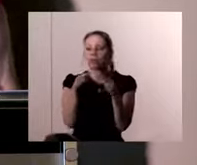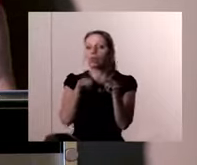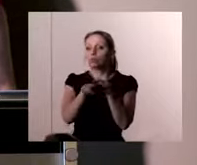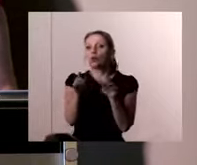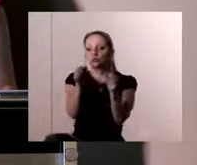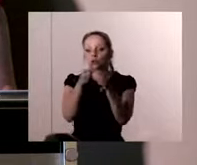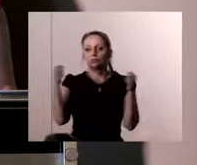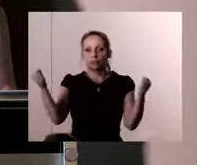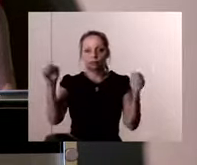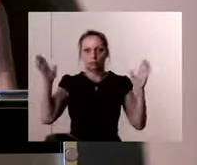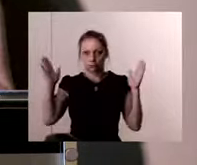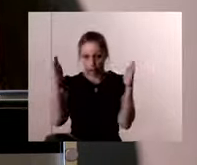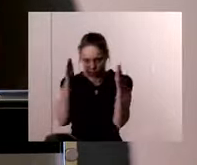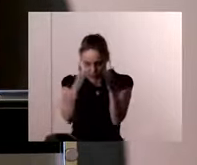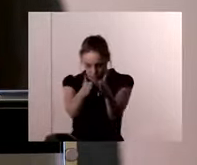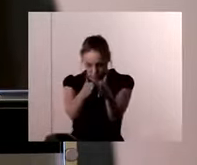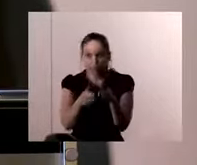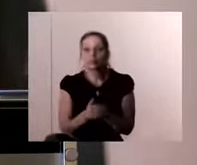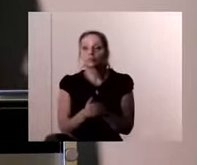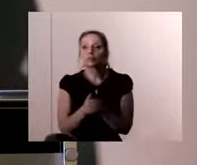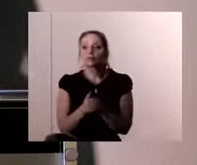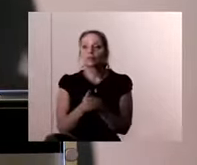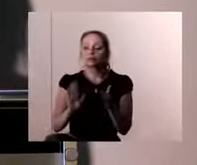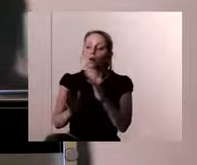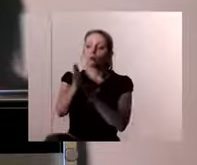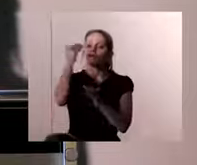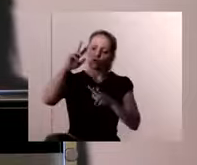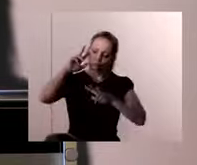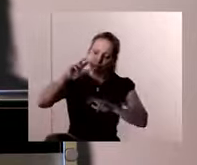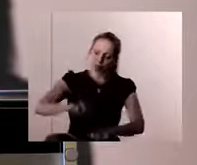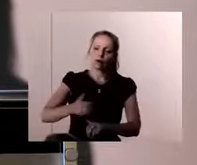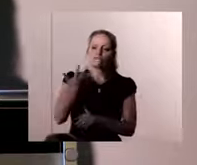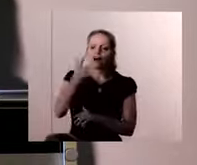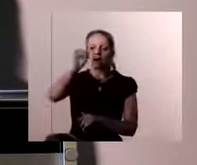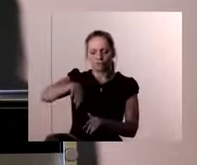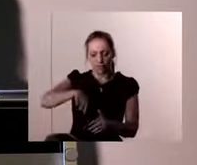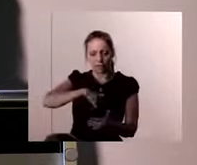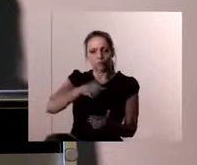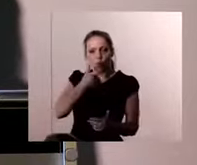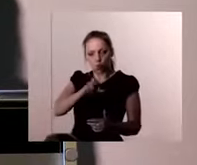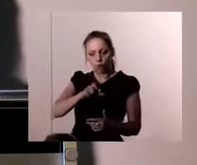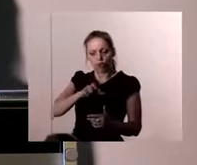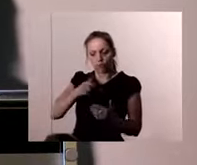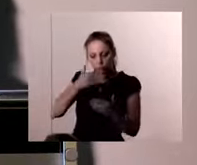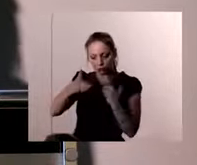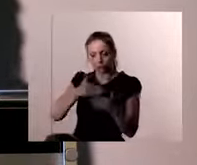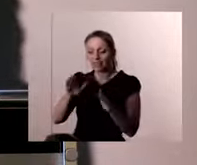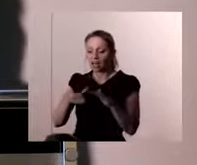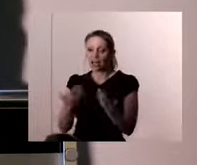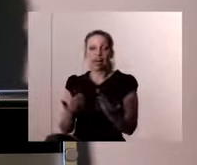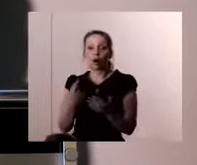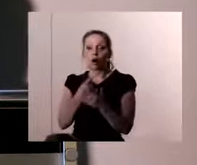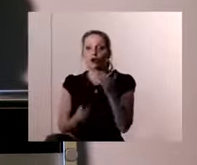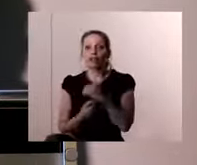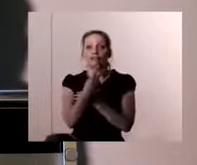dropped precipitously. So investigations that used to take 5,000 words to describe are often now just given 1